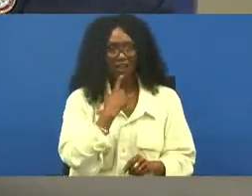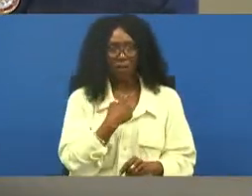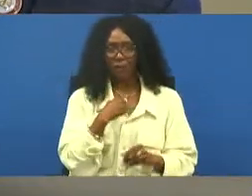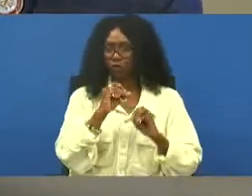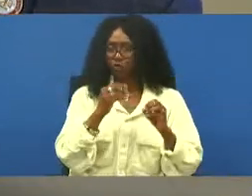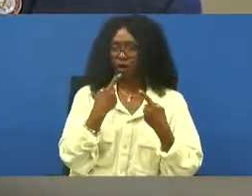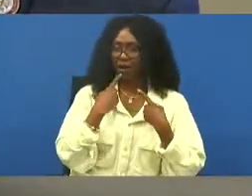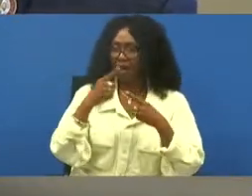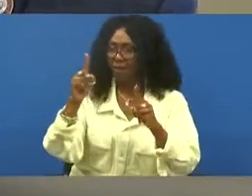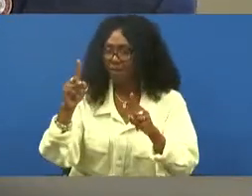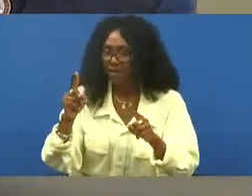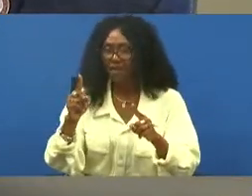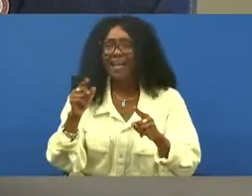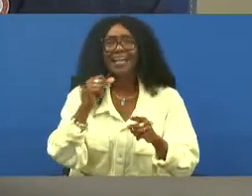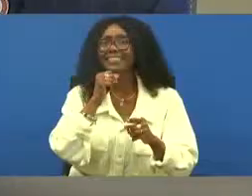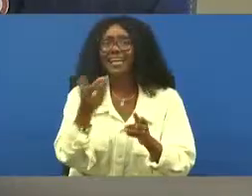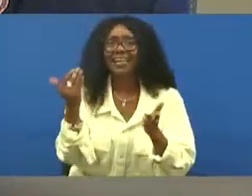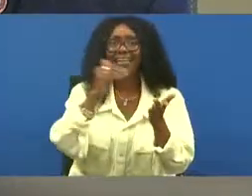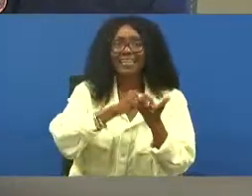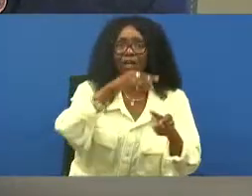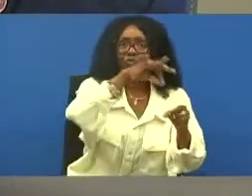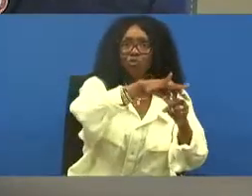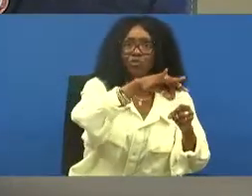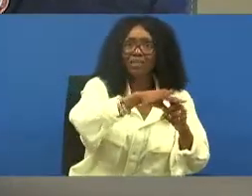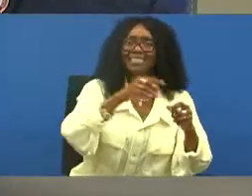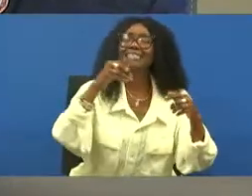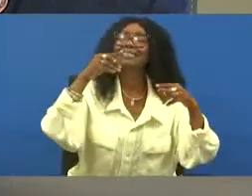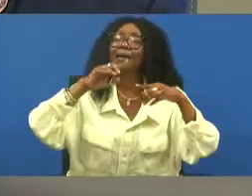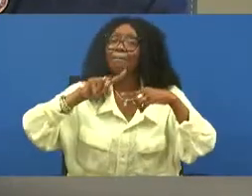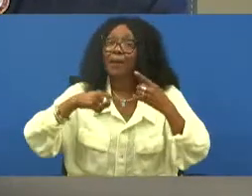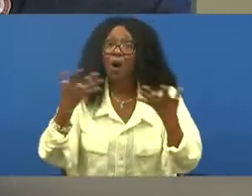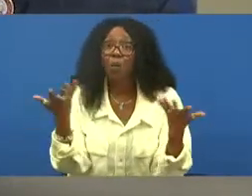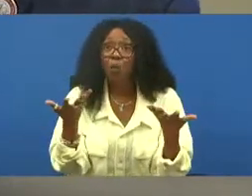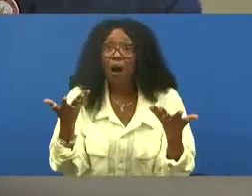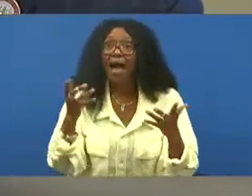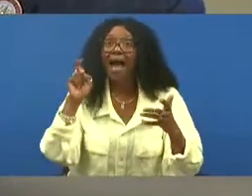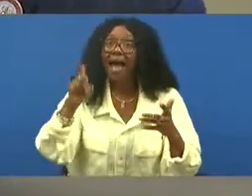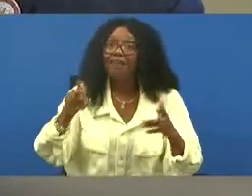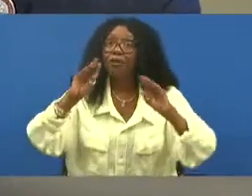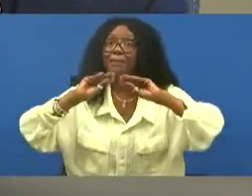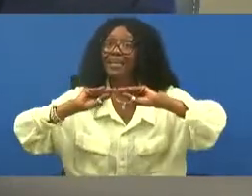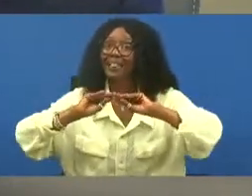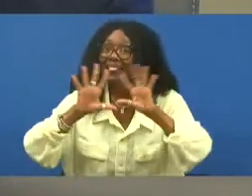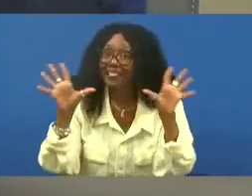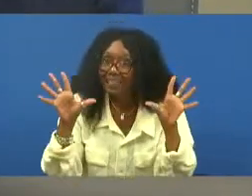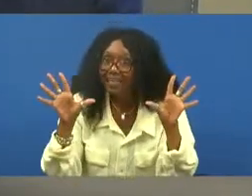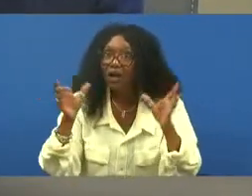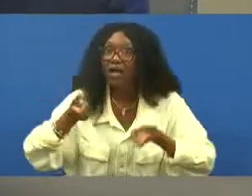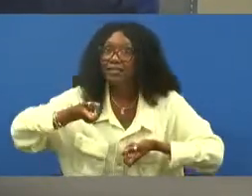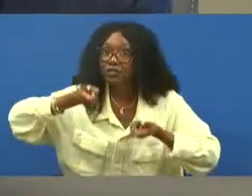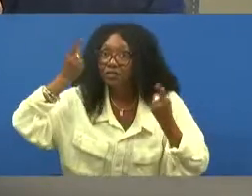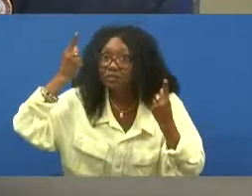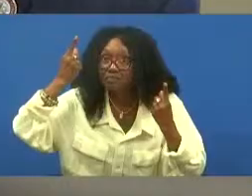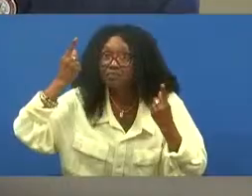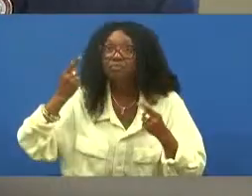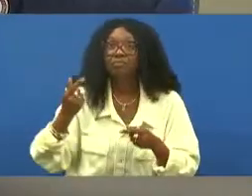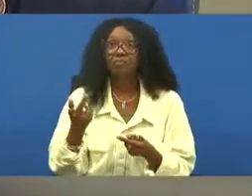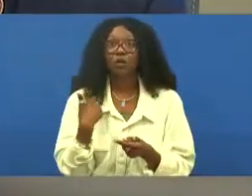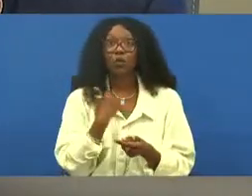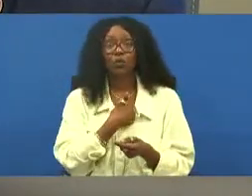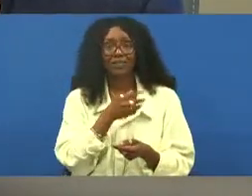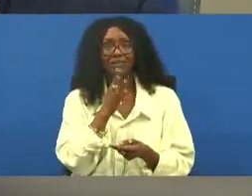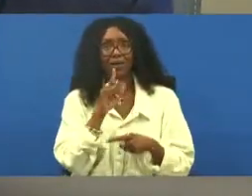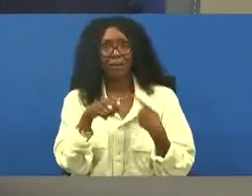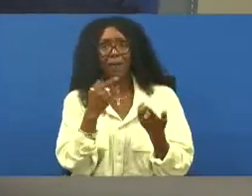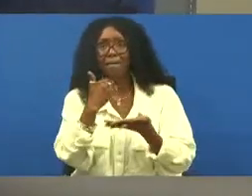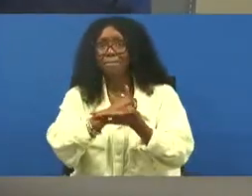So no, it's not re-election. It's about transparency. It's about transparency. And when you talk about budget,